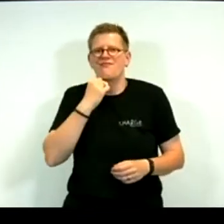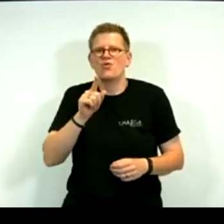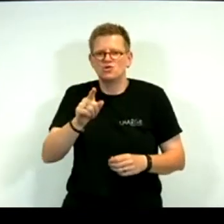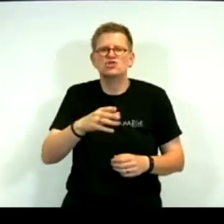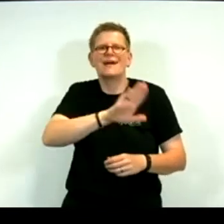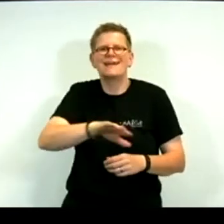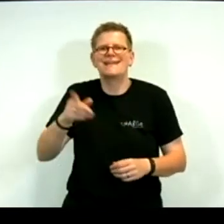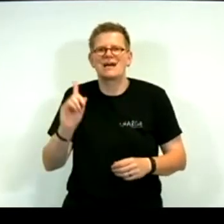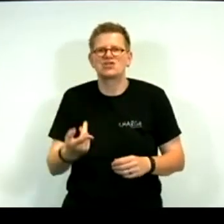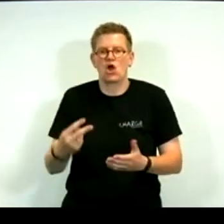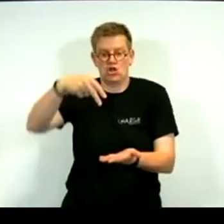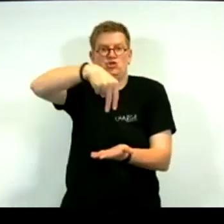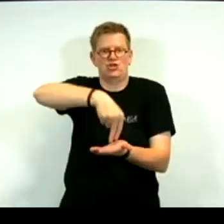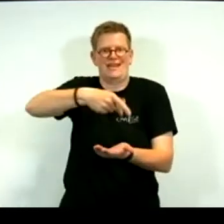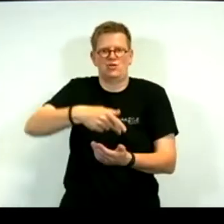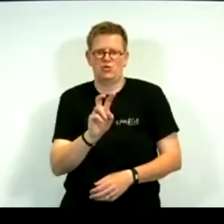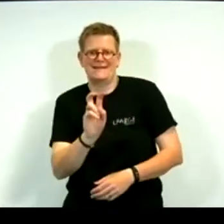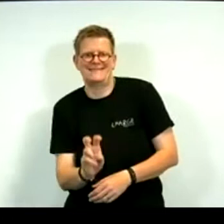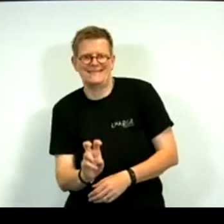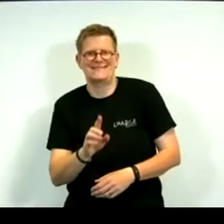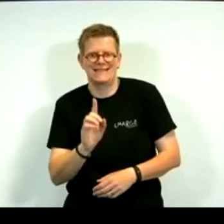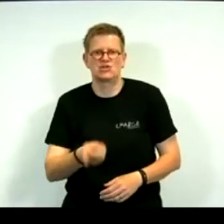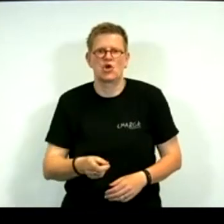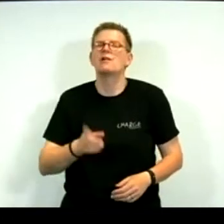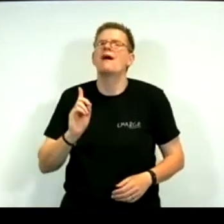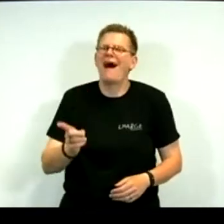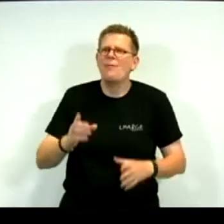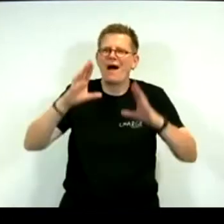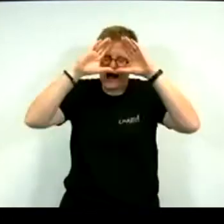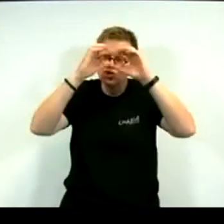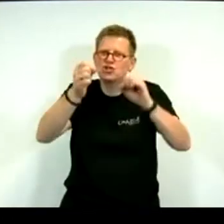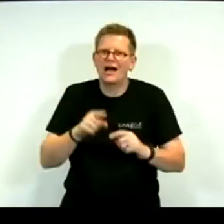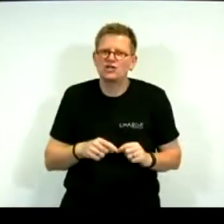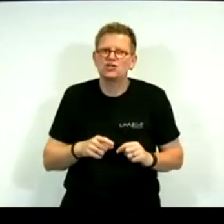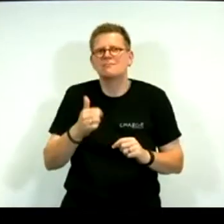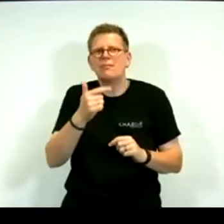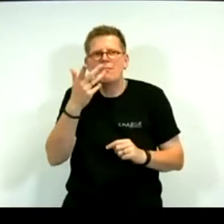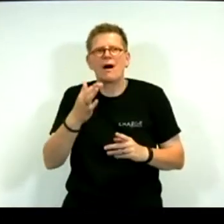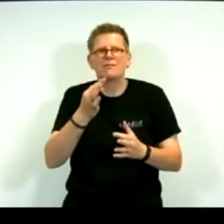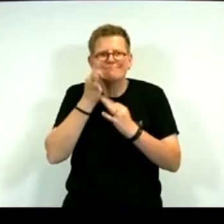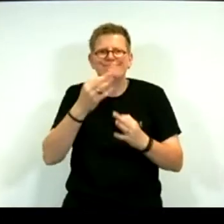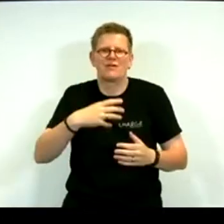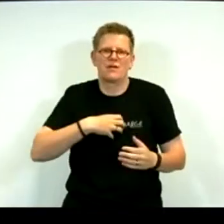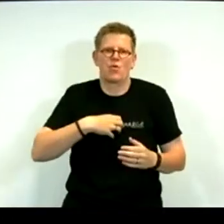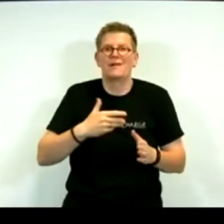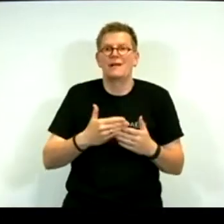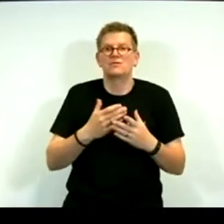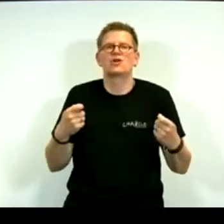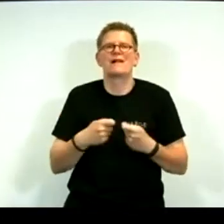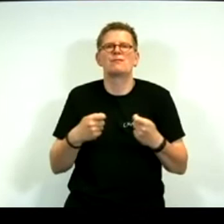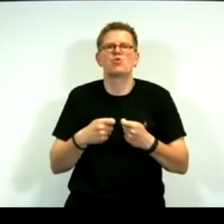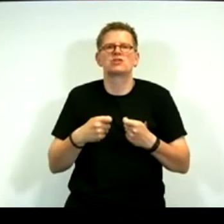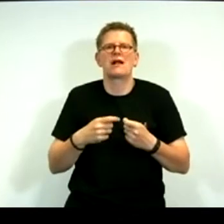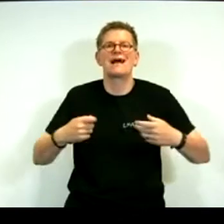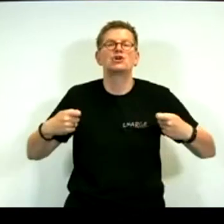with it specific problems, especially with low muscle tone and damaged vestibular sense in